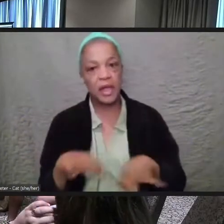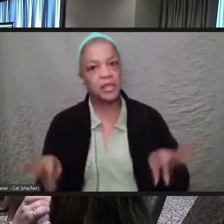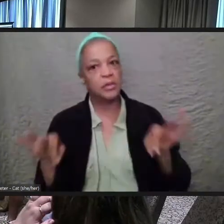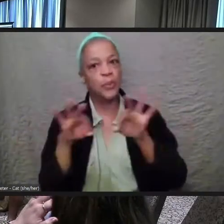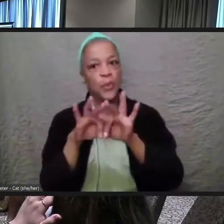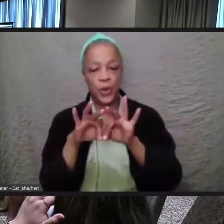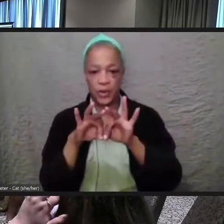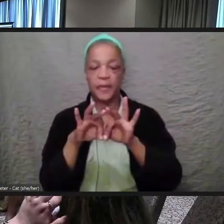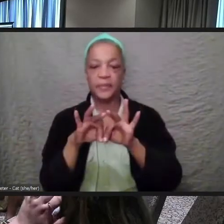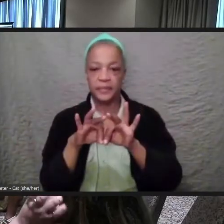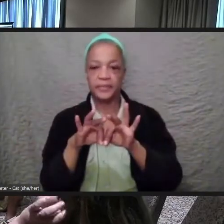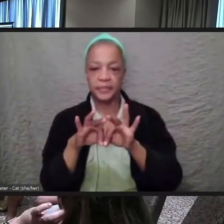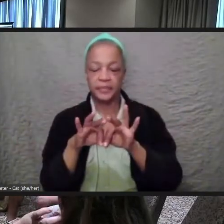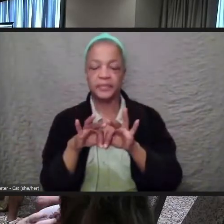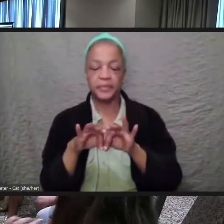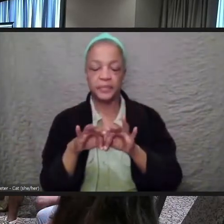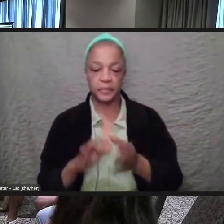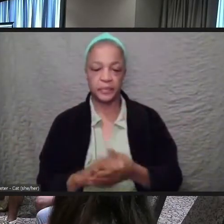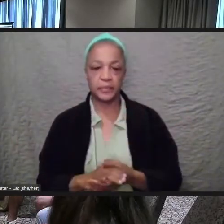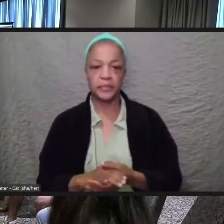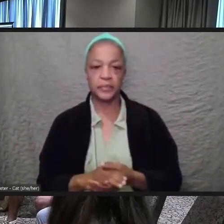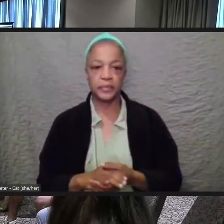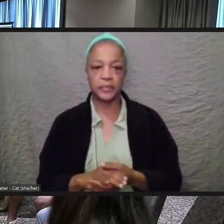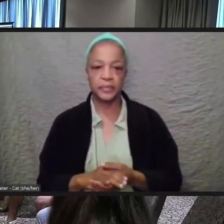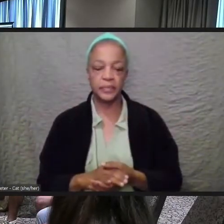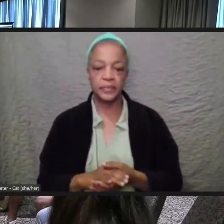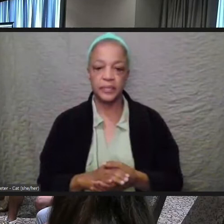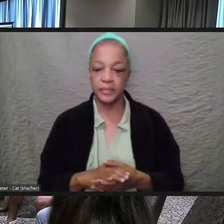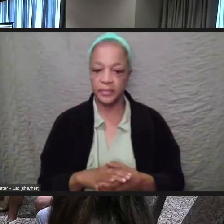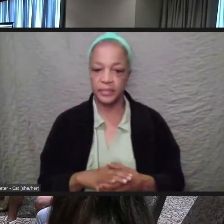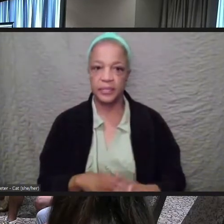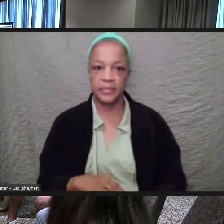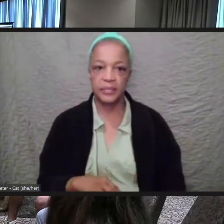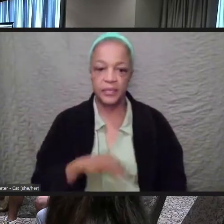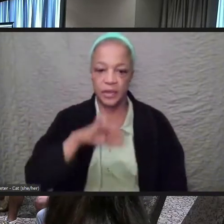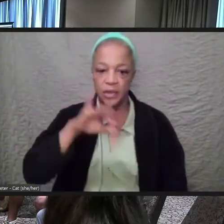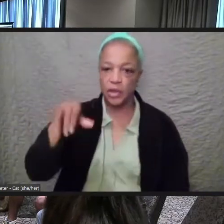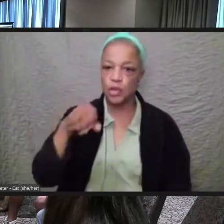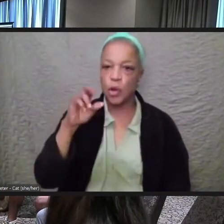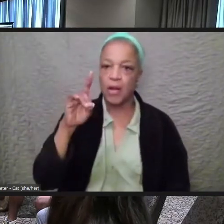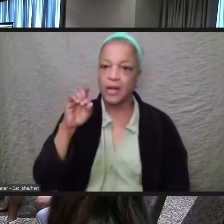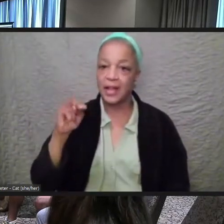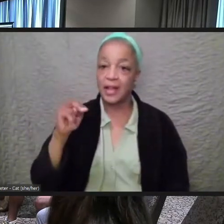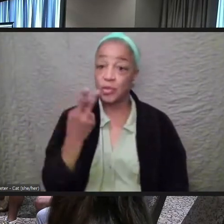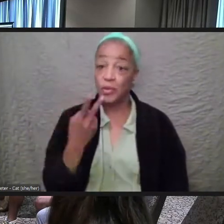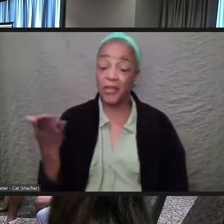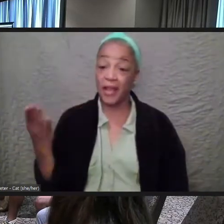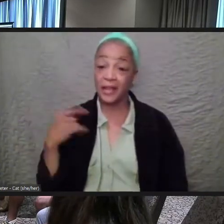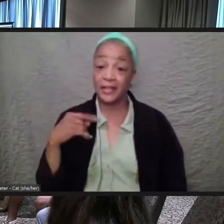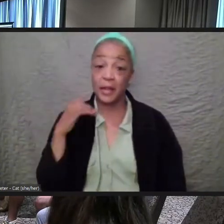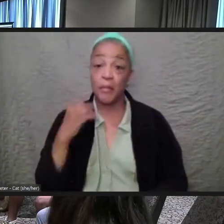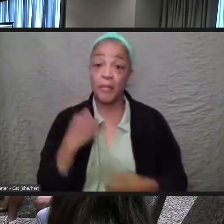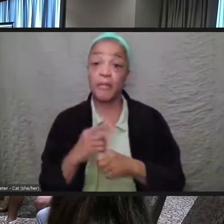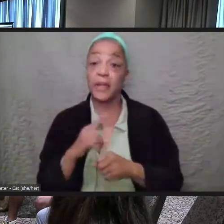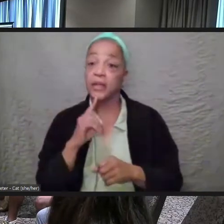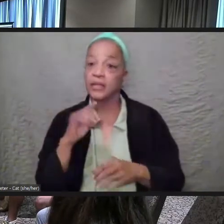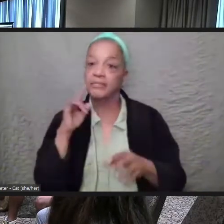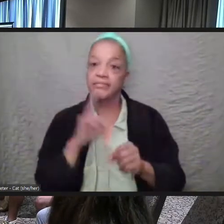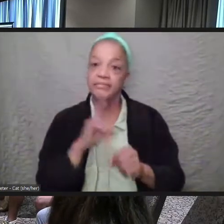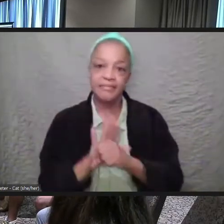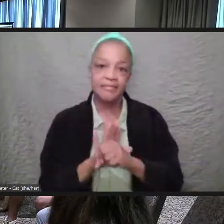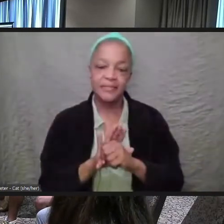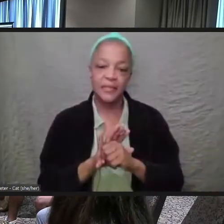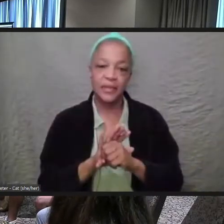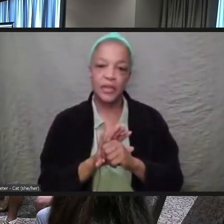is really important. So two things from that I'm kind of hearing is making sure that the artist is part of